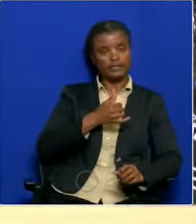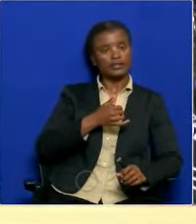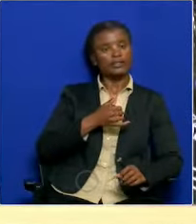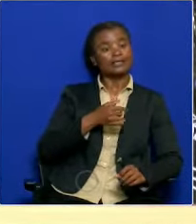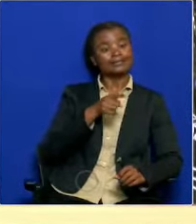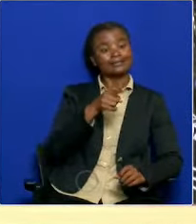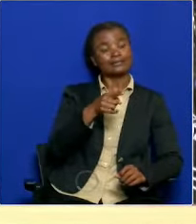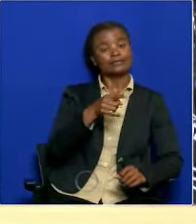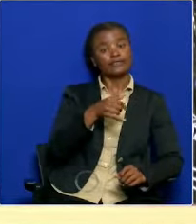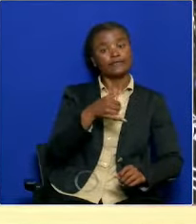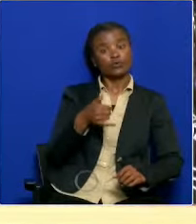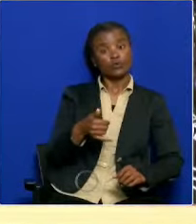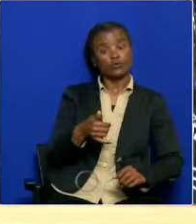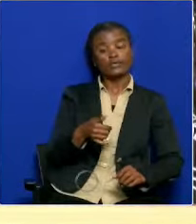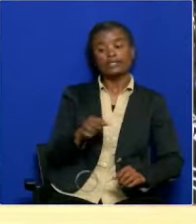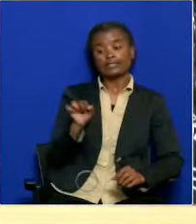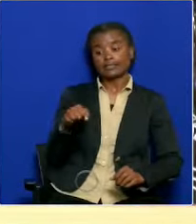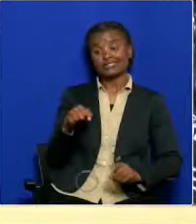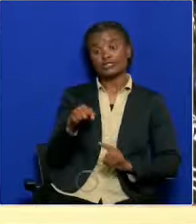you call him.